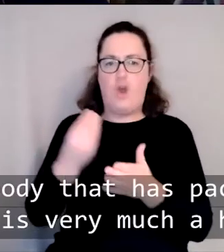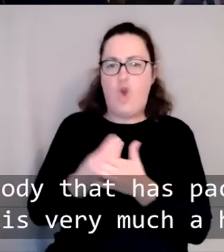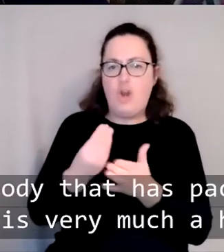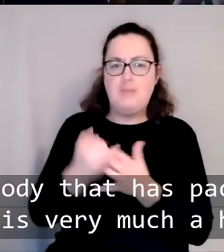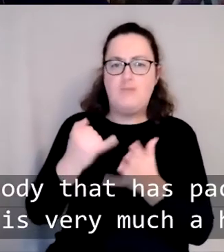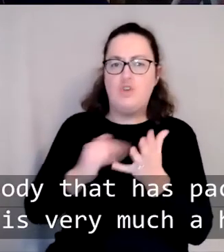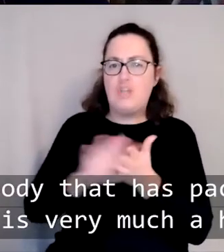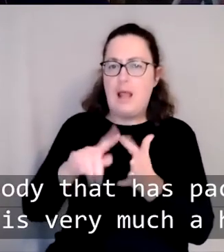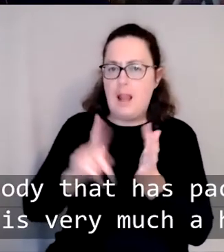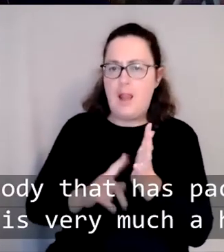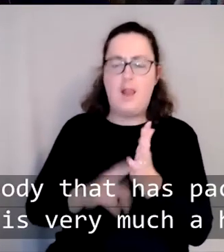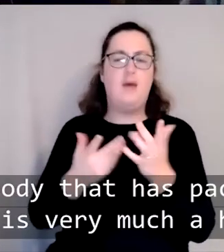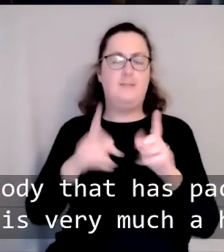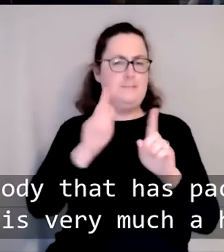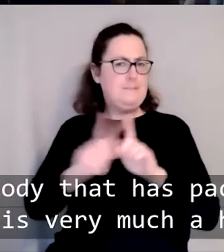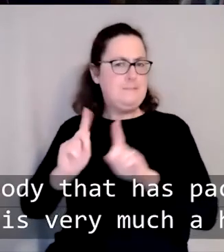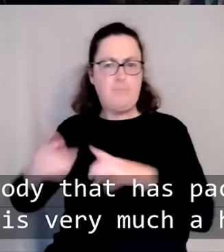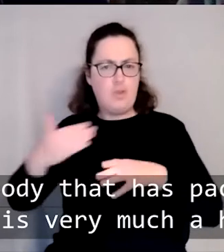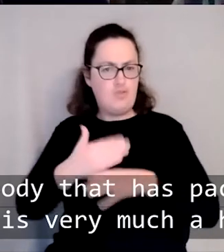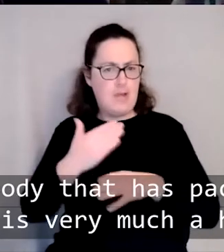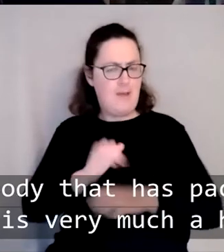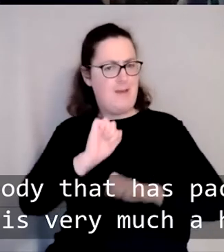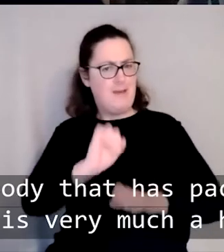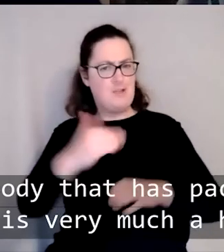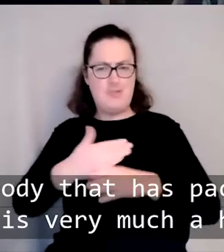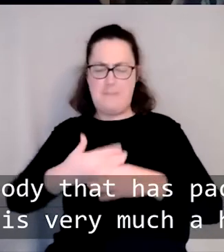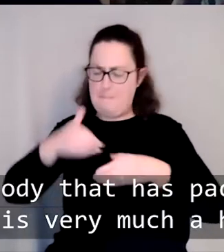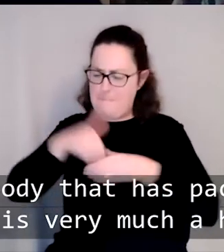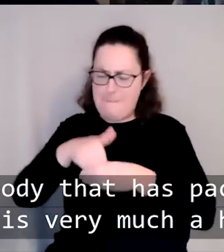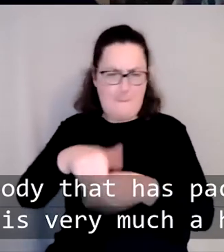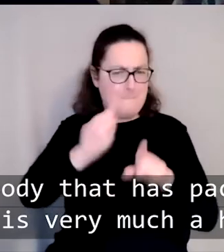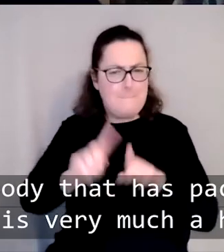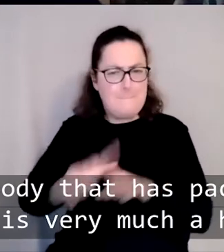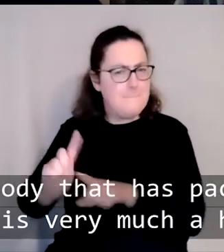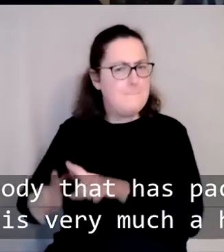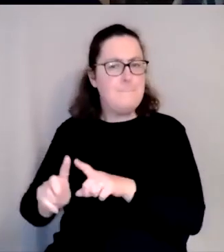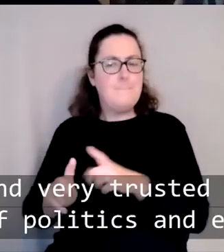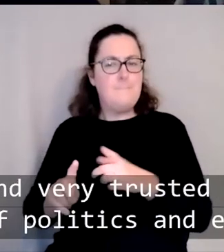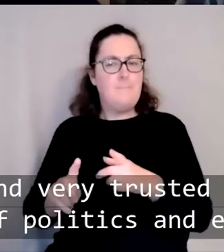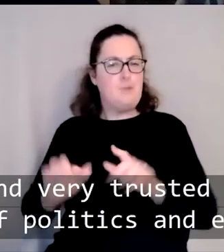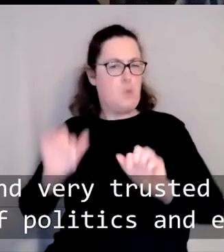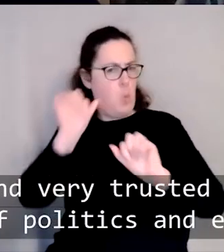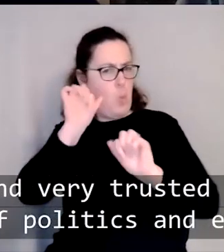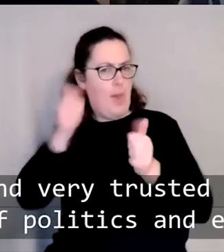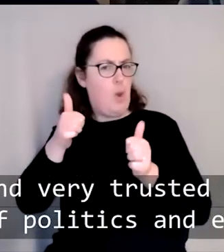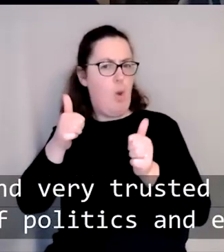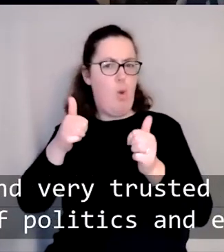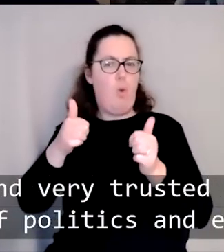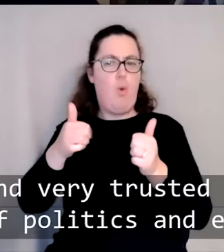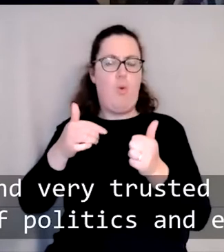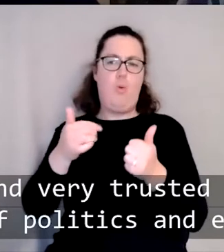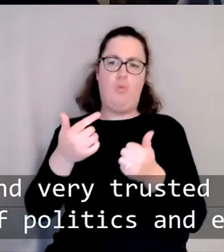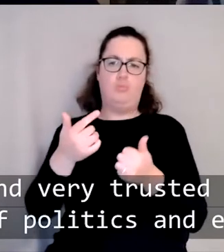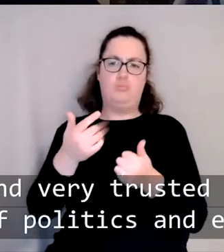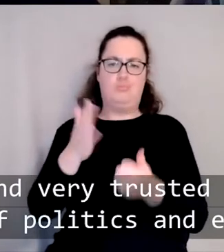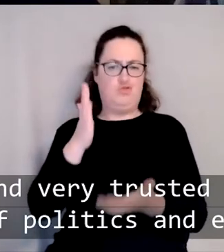He's somebody that has packed in so much and is very much a kind of household name and very trusted